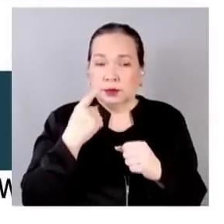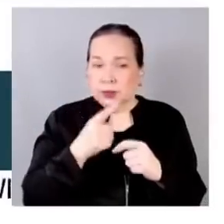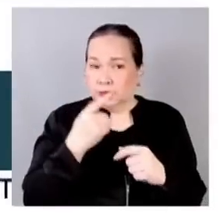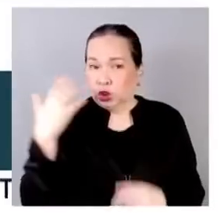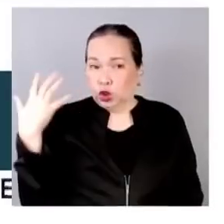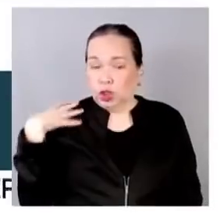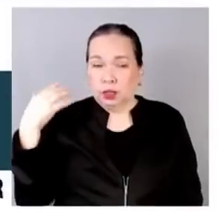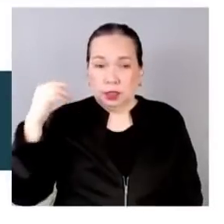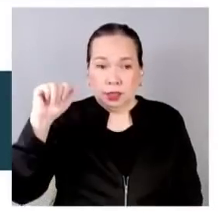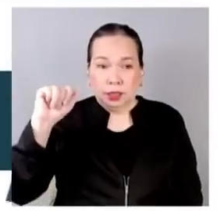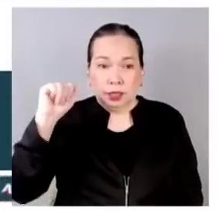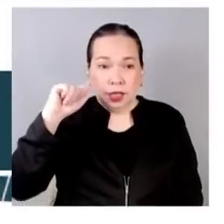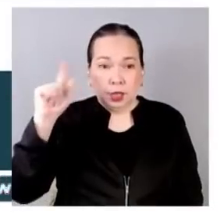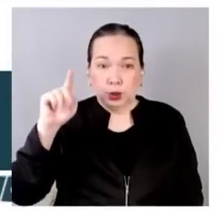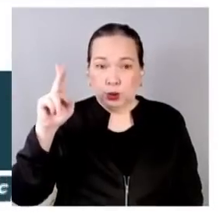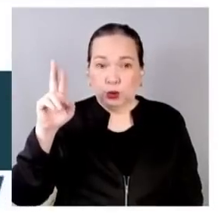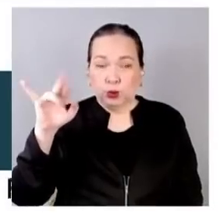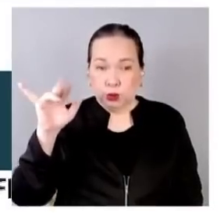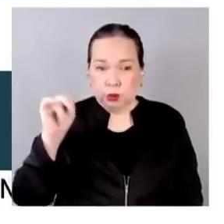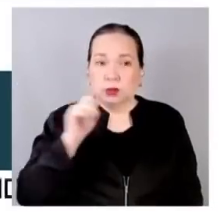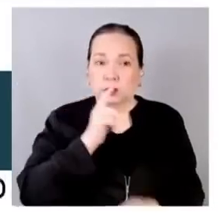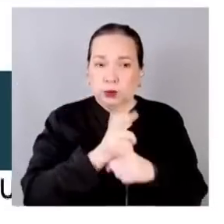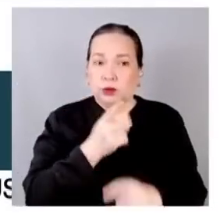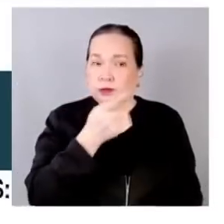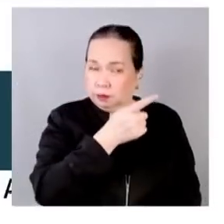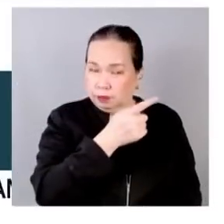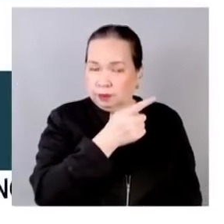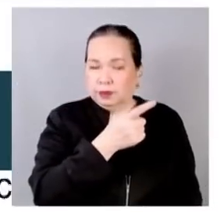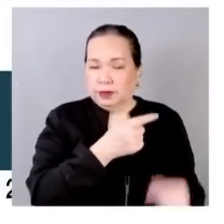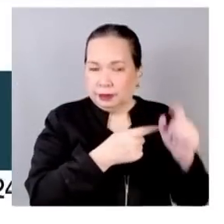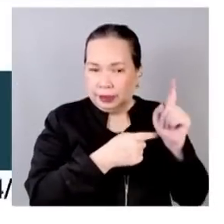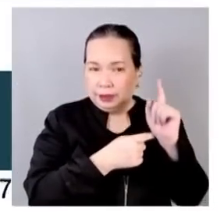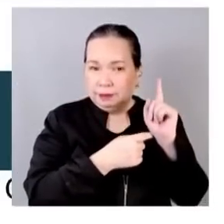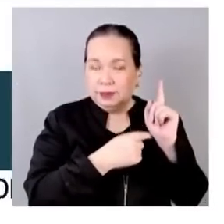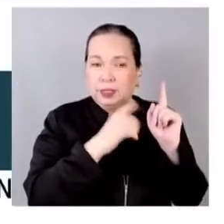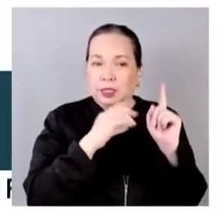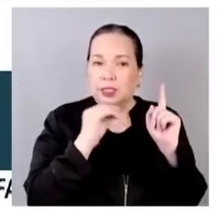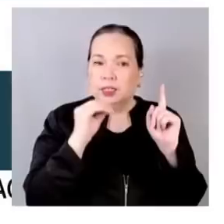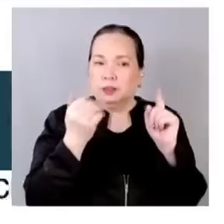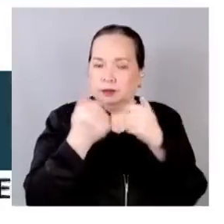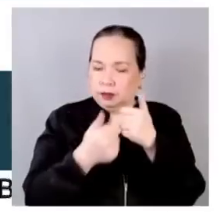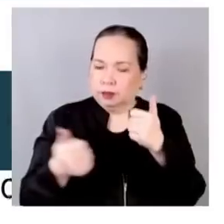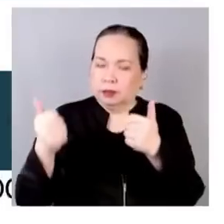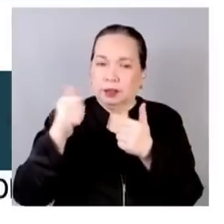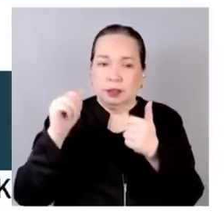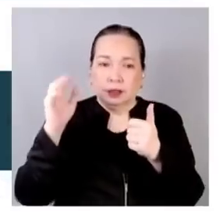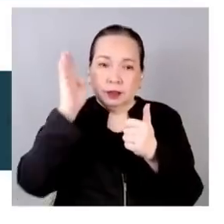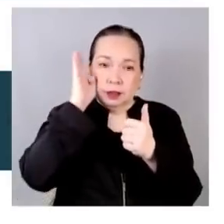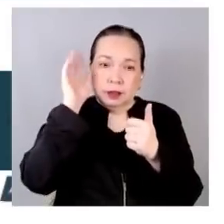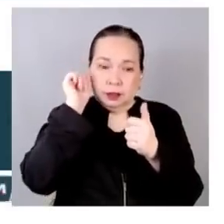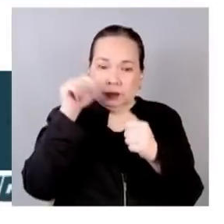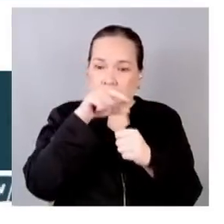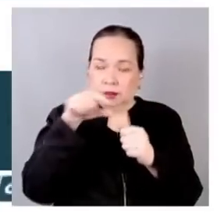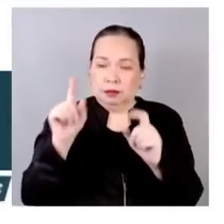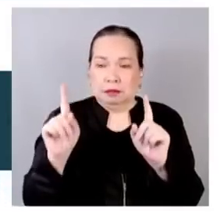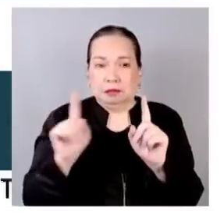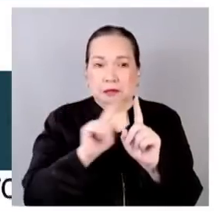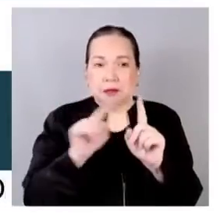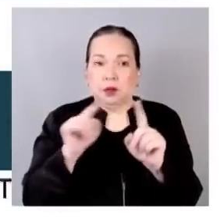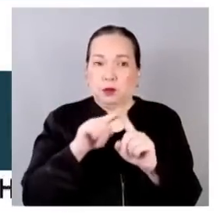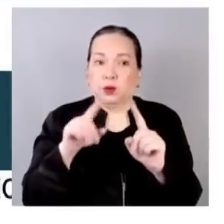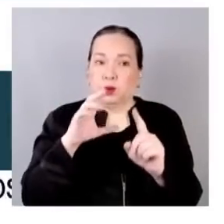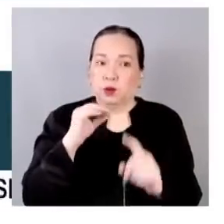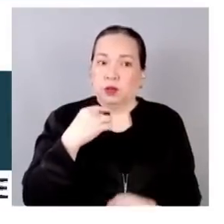that there's no doubt about it, he and the Secretary of the Interior are on the same page. But how can he say that when he publicly